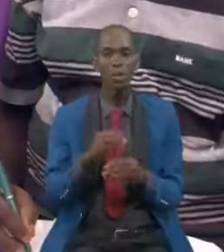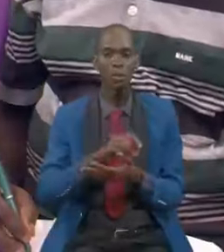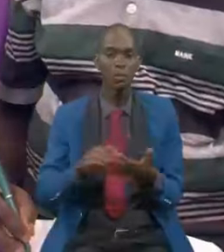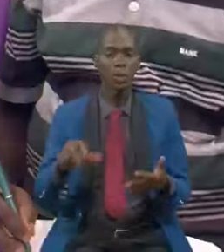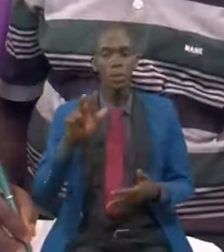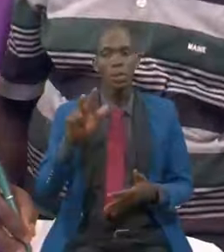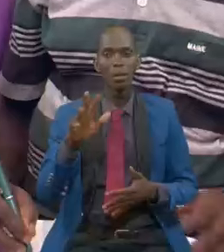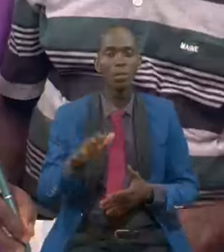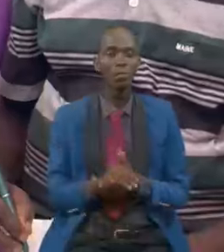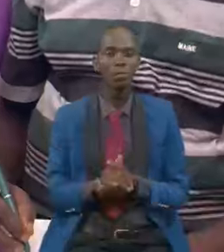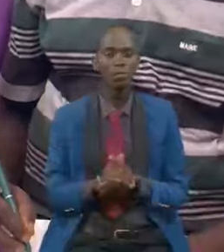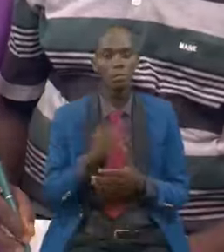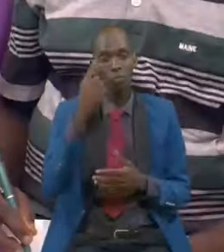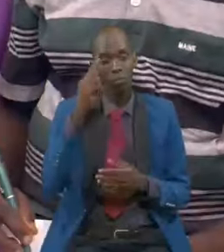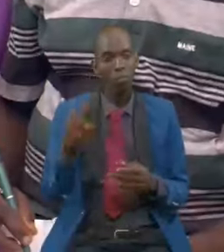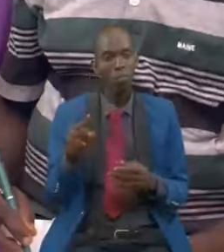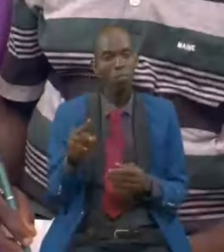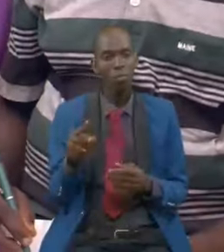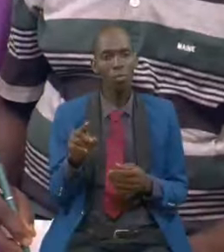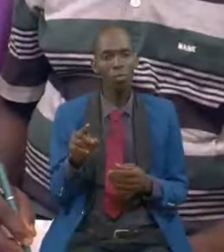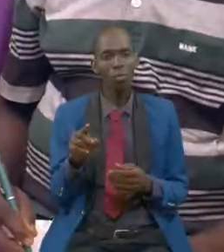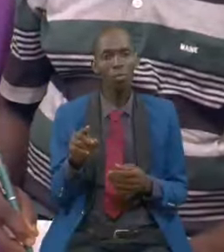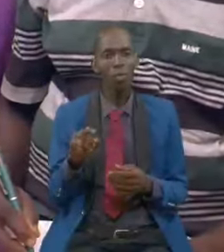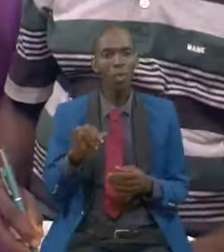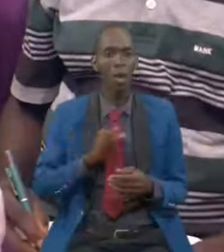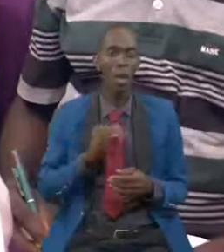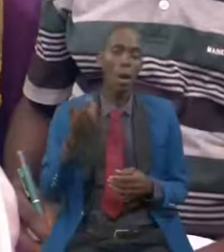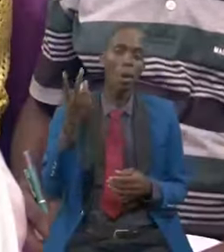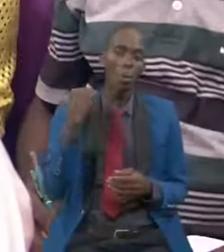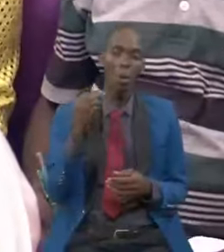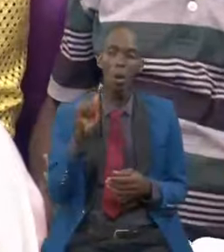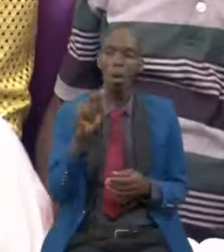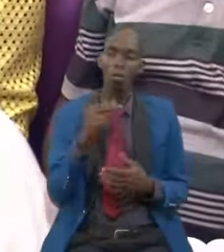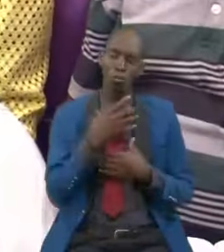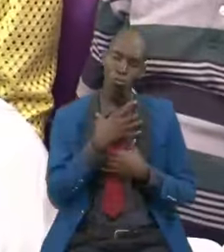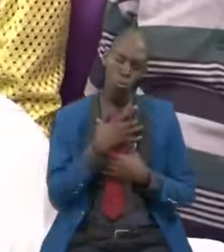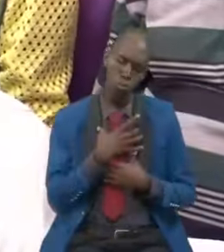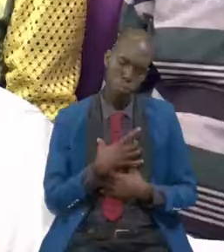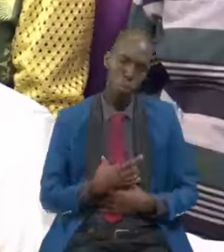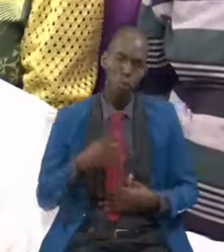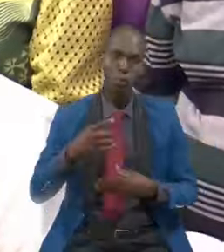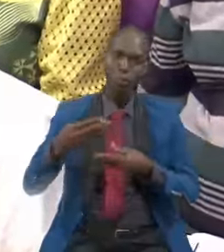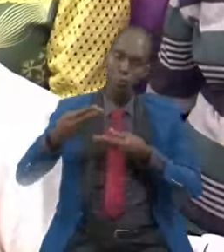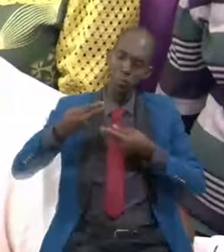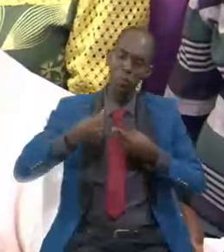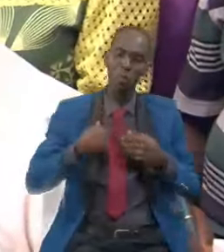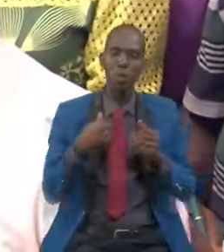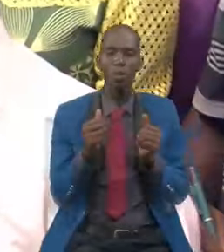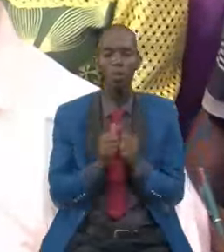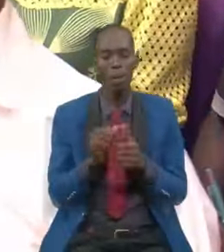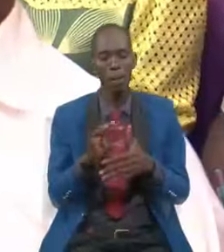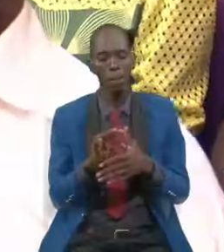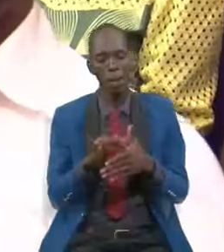Verse 35, for when I was an hungered, ye give me meat. Let me ask